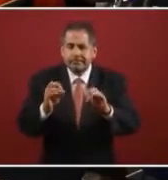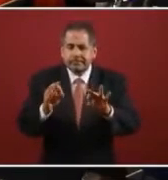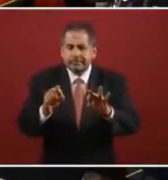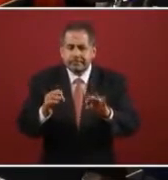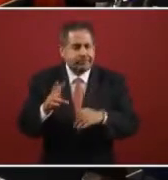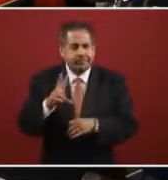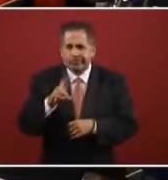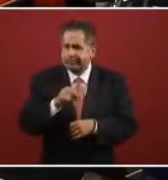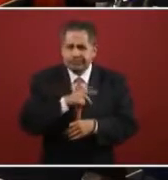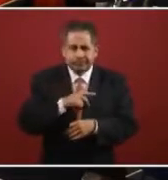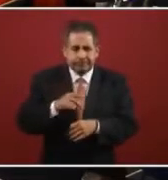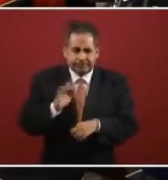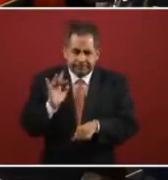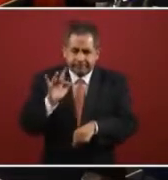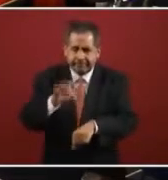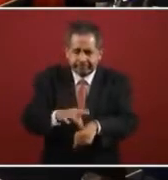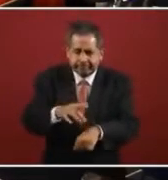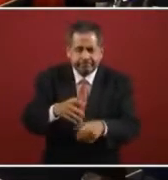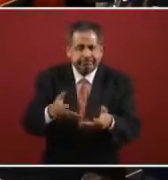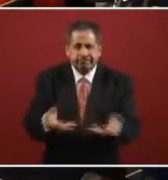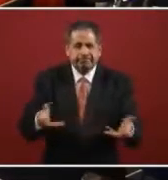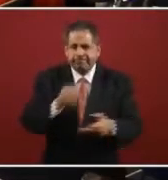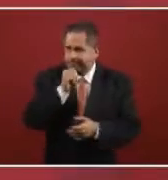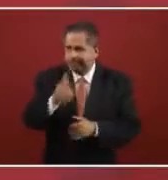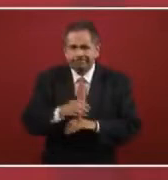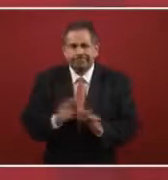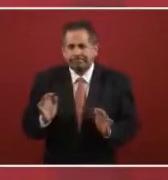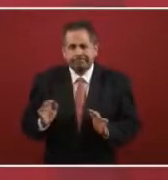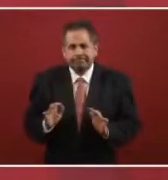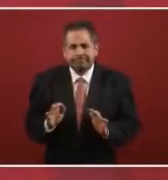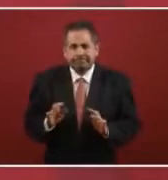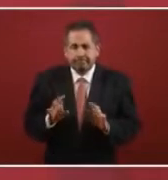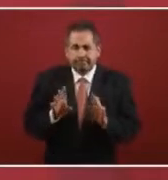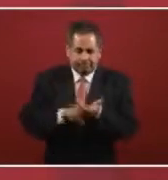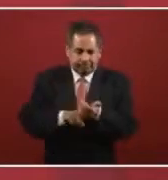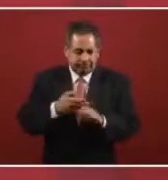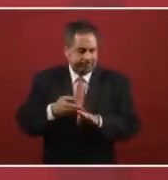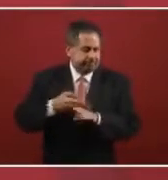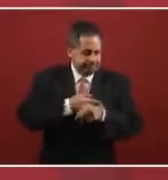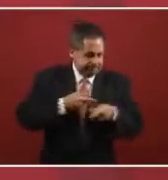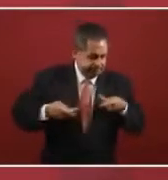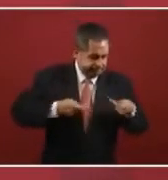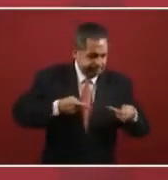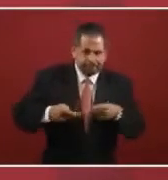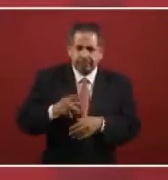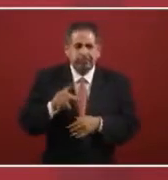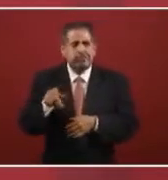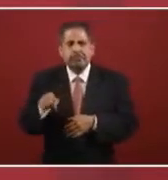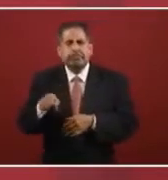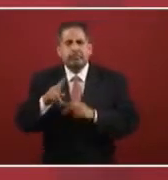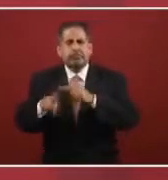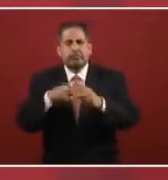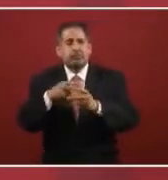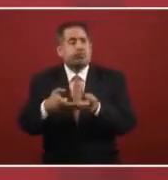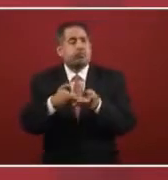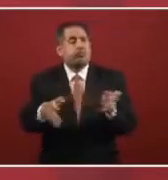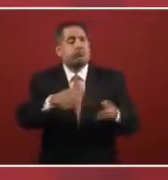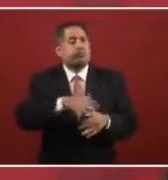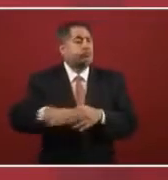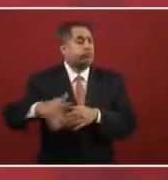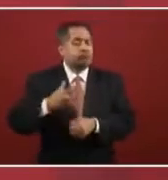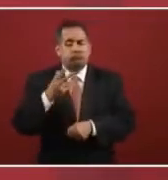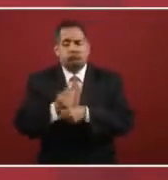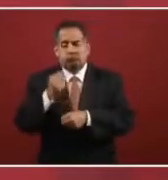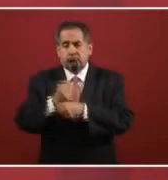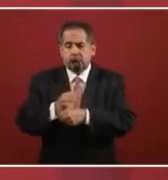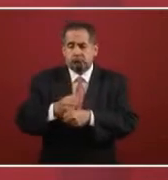business trabajo work. de planeación. It's planning. It's No not es un actual trabajo que working van a ir directly on it. al predio a